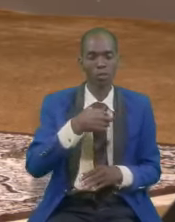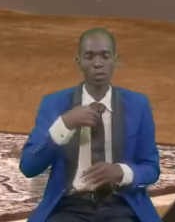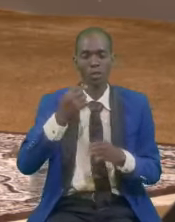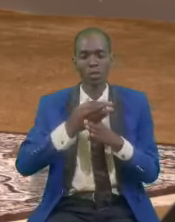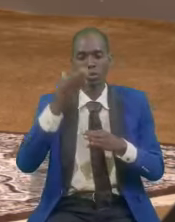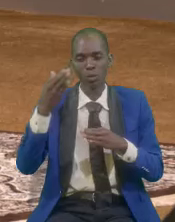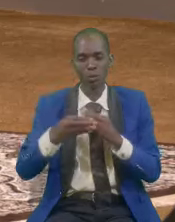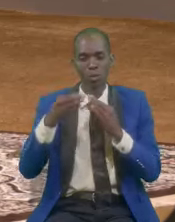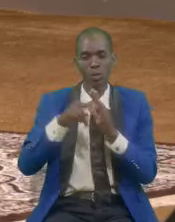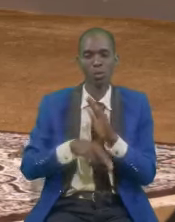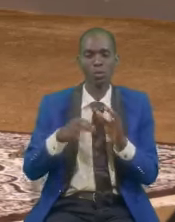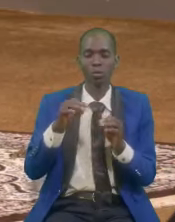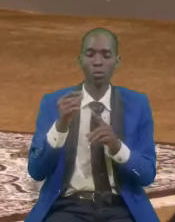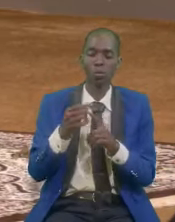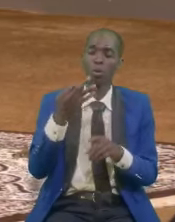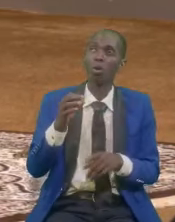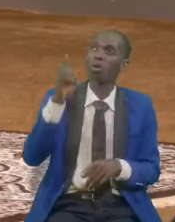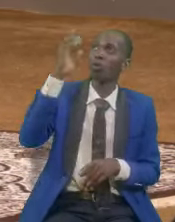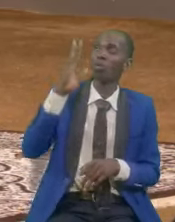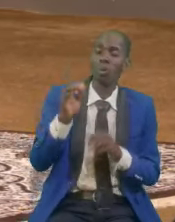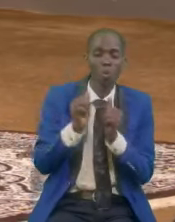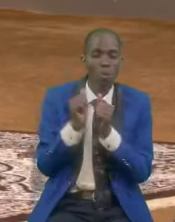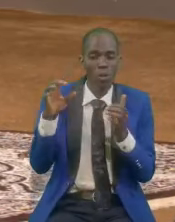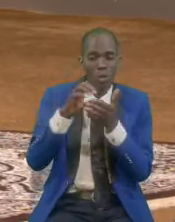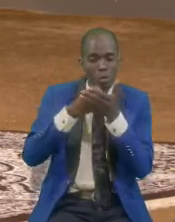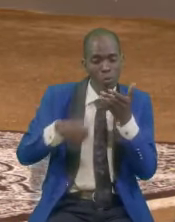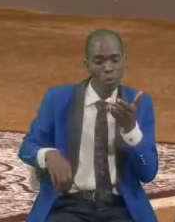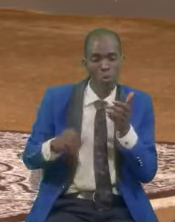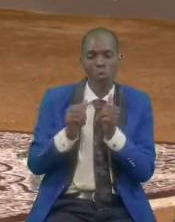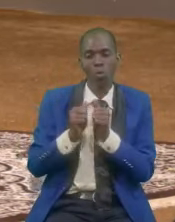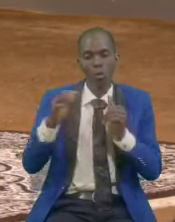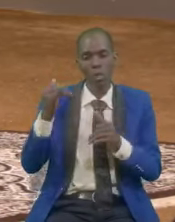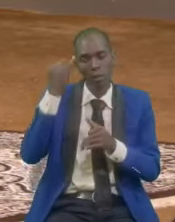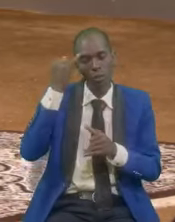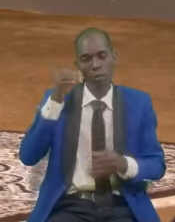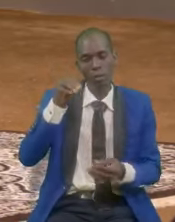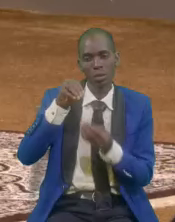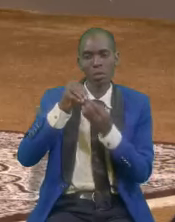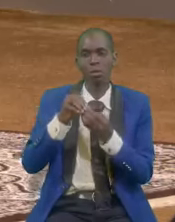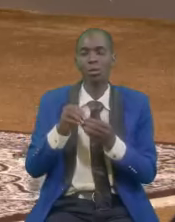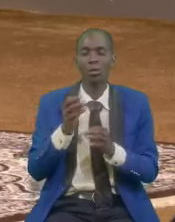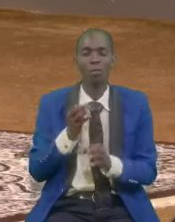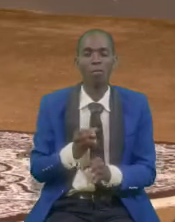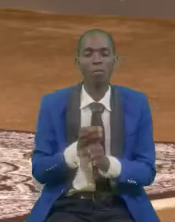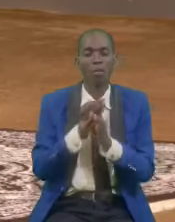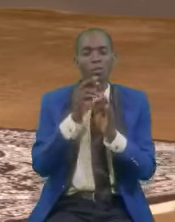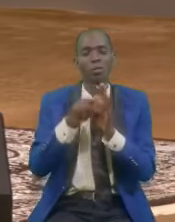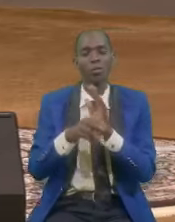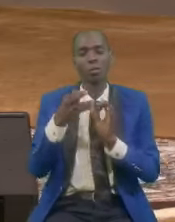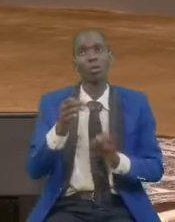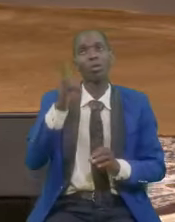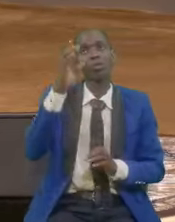God without subtraction, without addition. Faithfulness of God demands